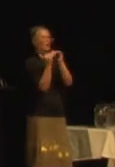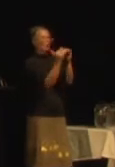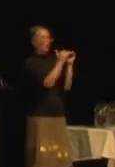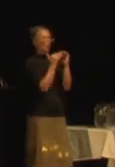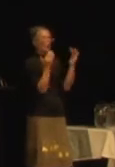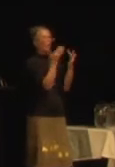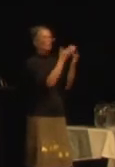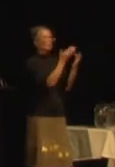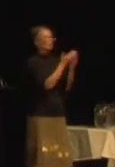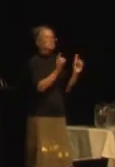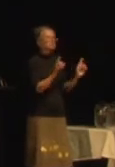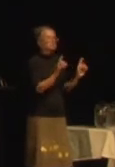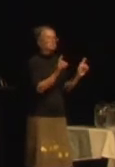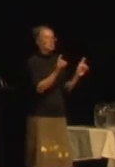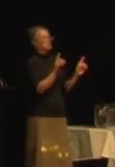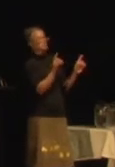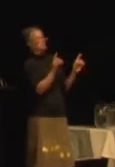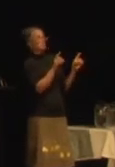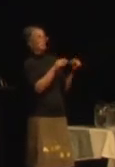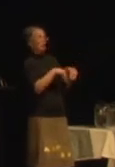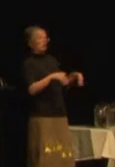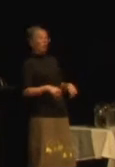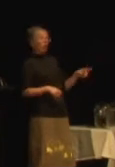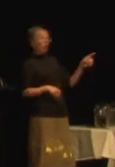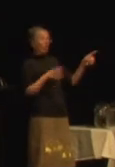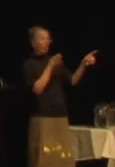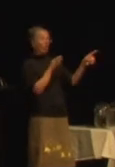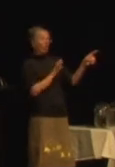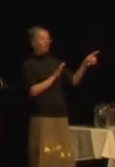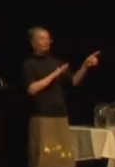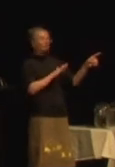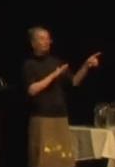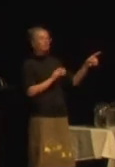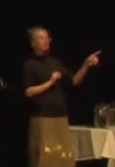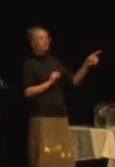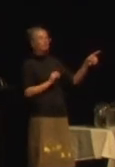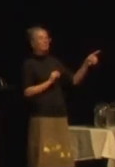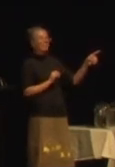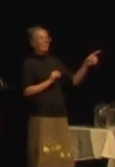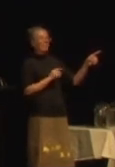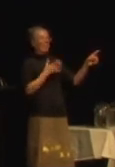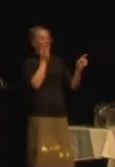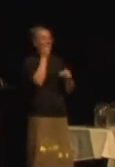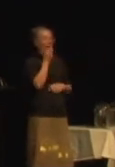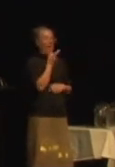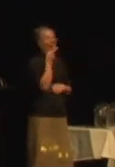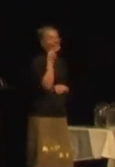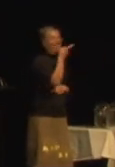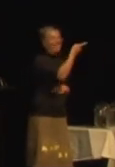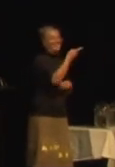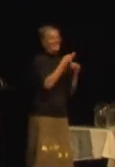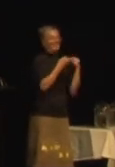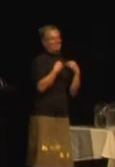of neutrality and its fickleness. It is in Google's best interests to not let us remember that it is, in fact,